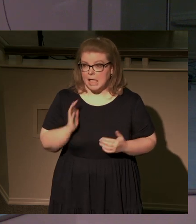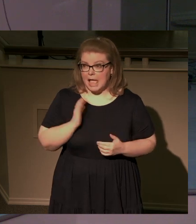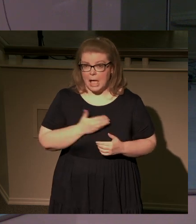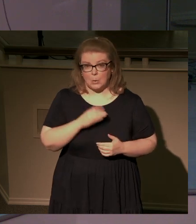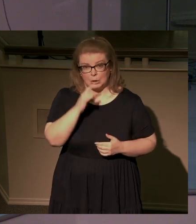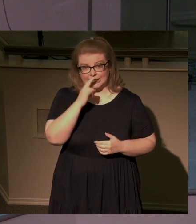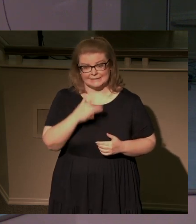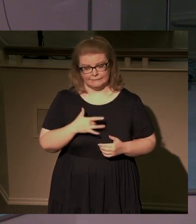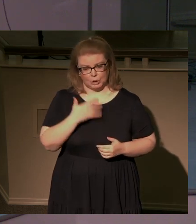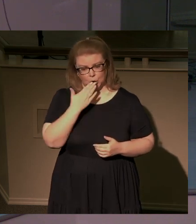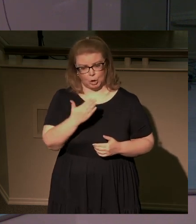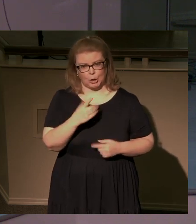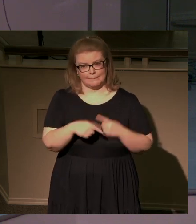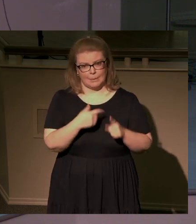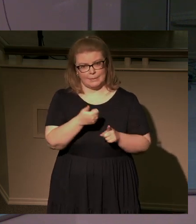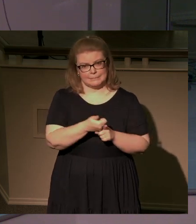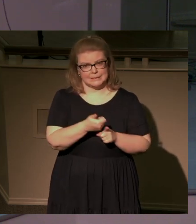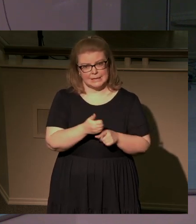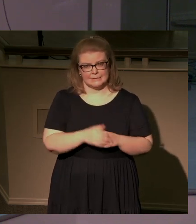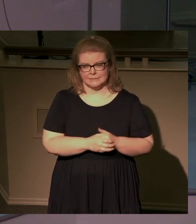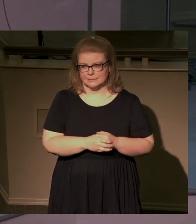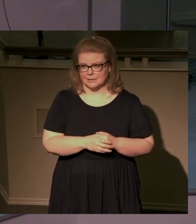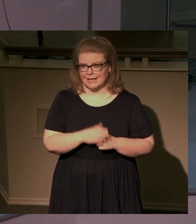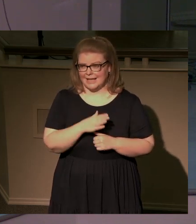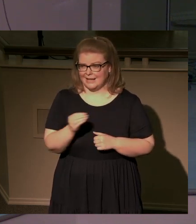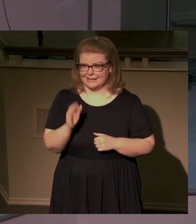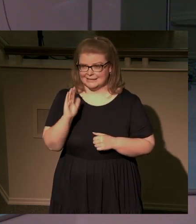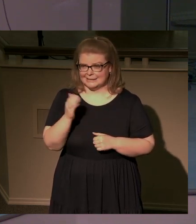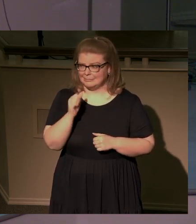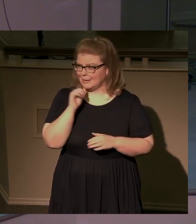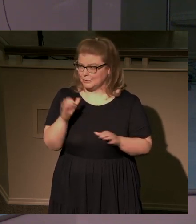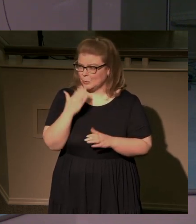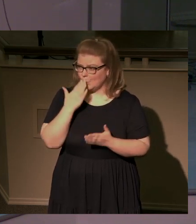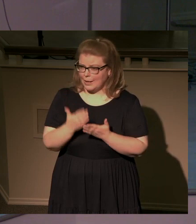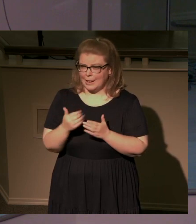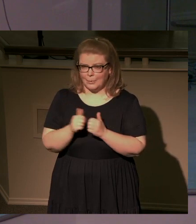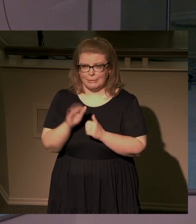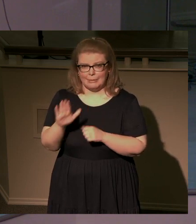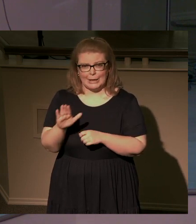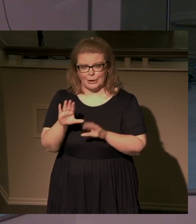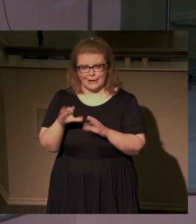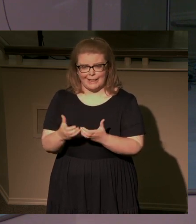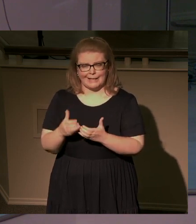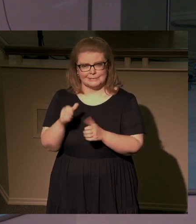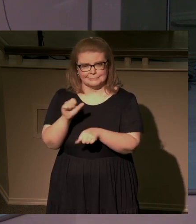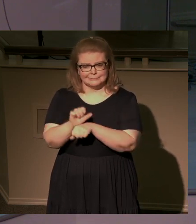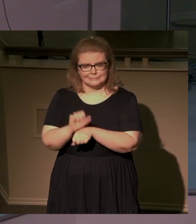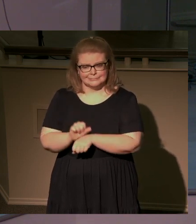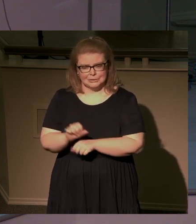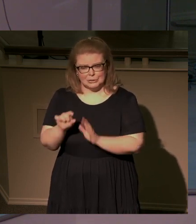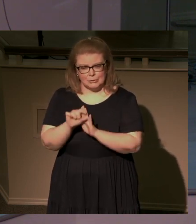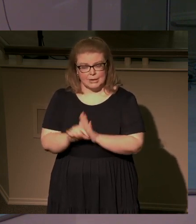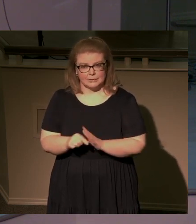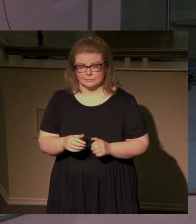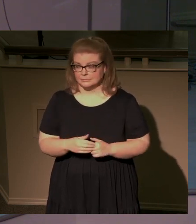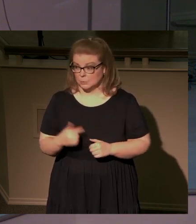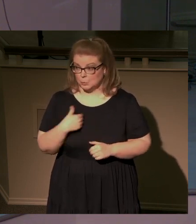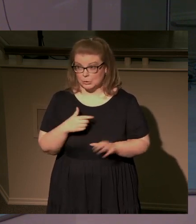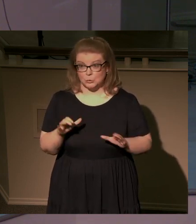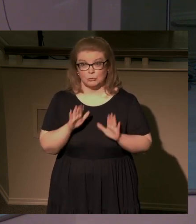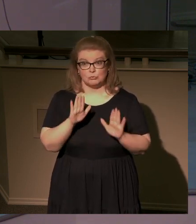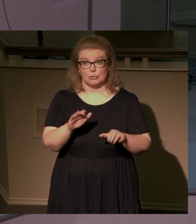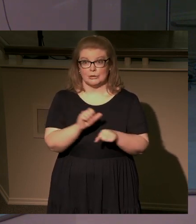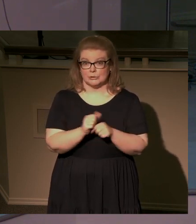really good about themselves and don't perform very well on their grades. We're doing a great job with